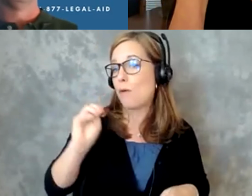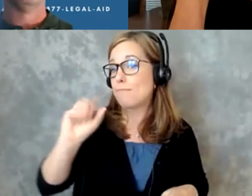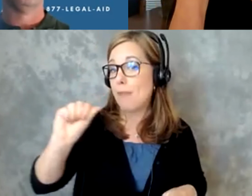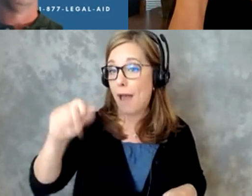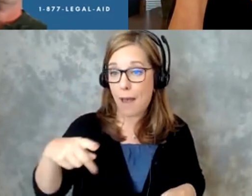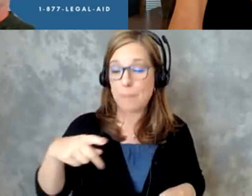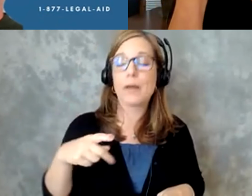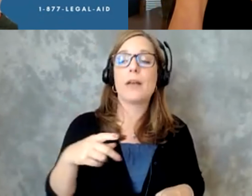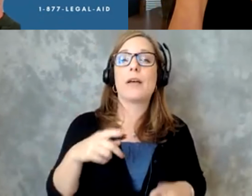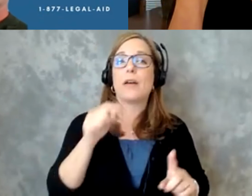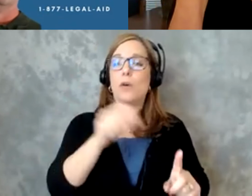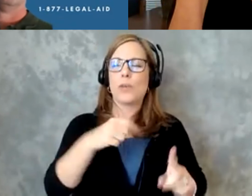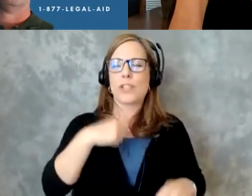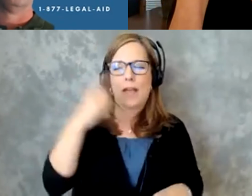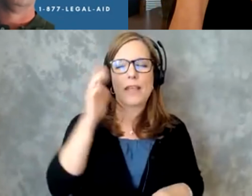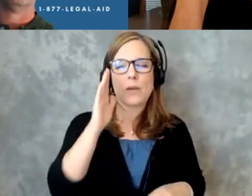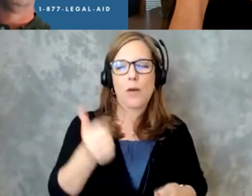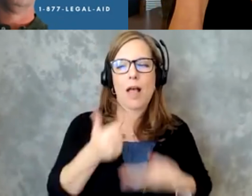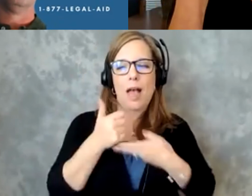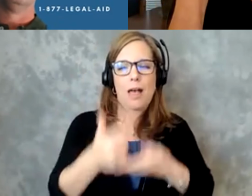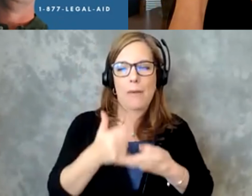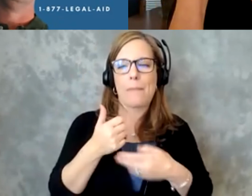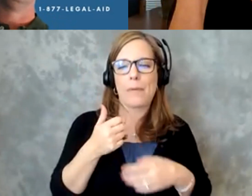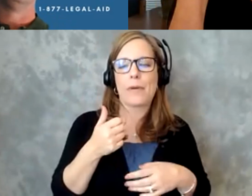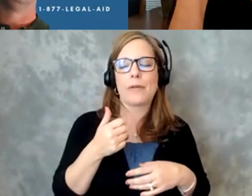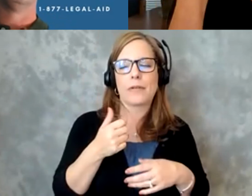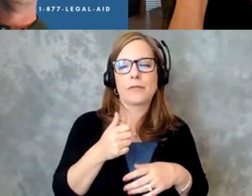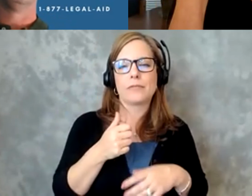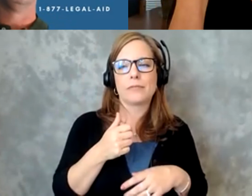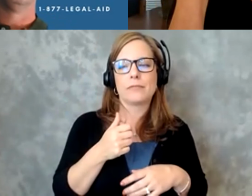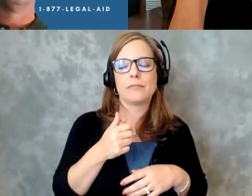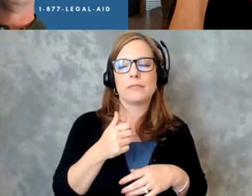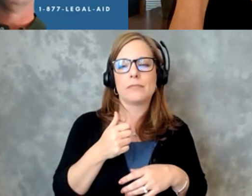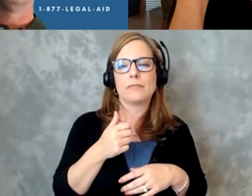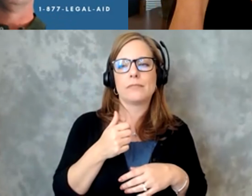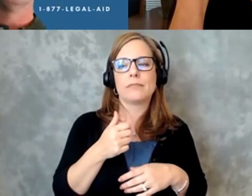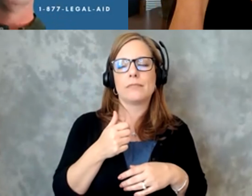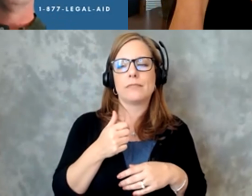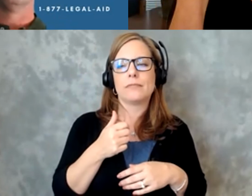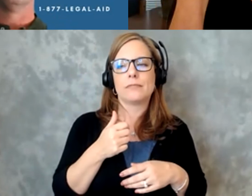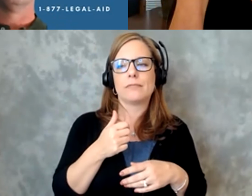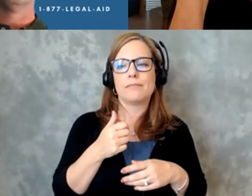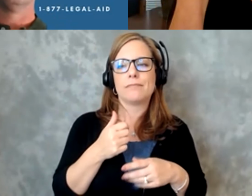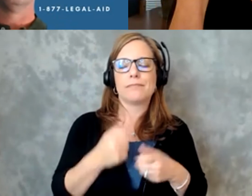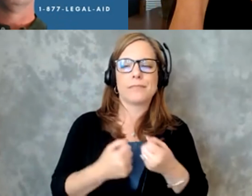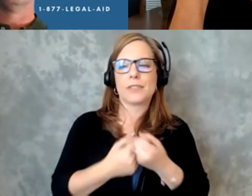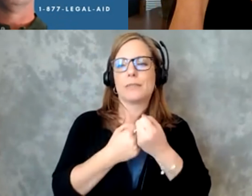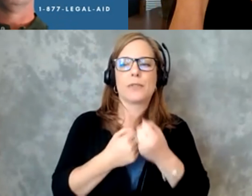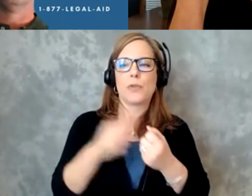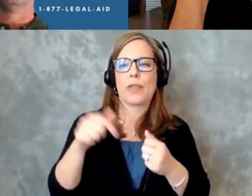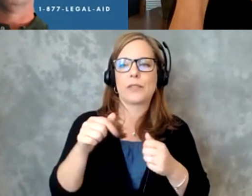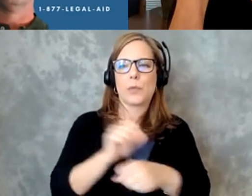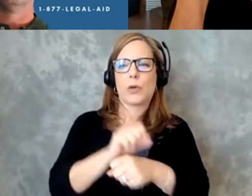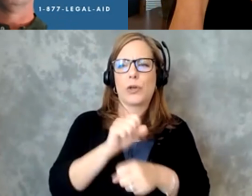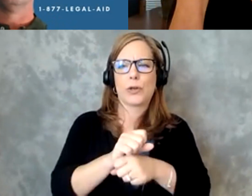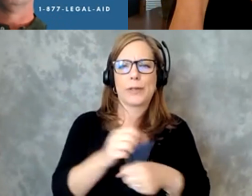contribute to this work. I don't know, Bambi, if you have other